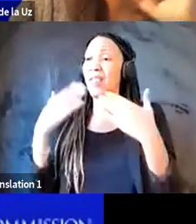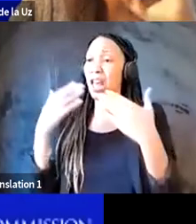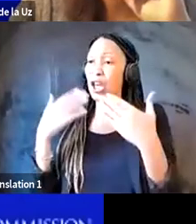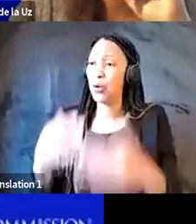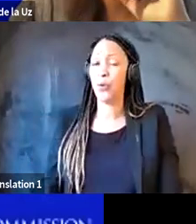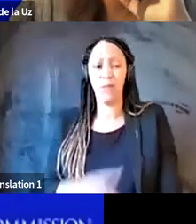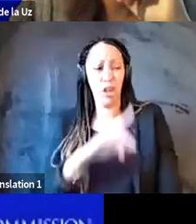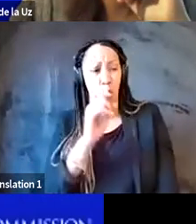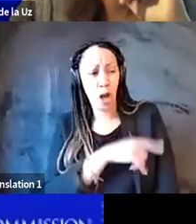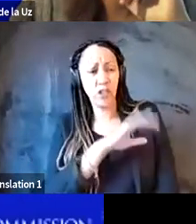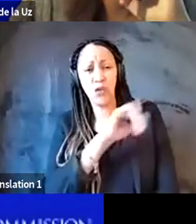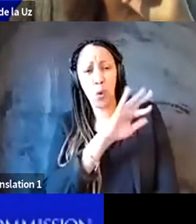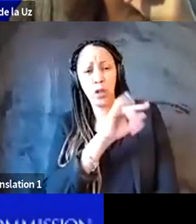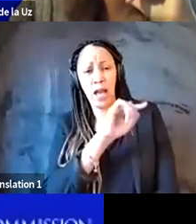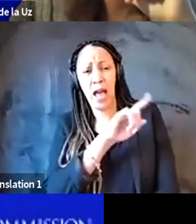Questions for Mrs. Cortez?